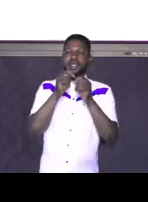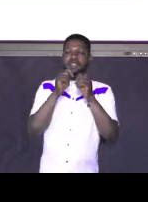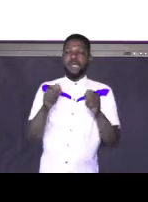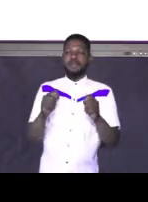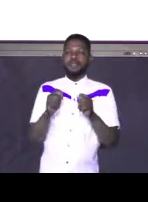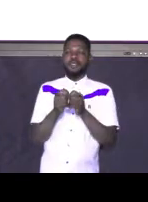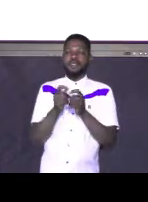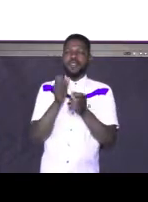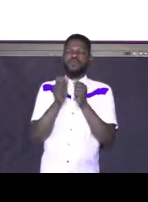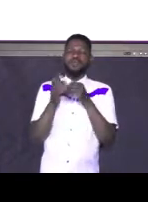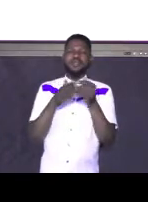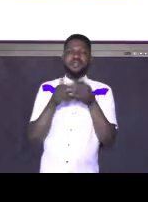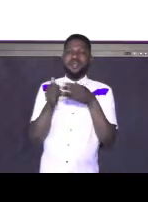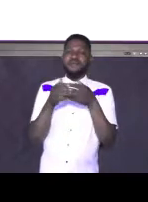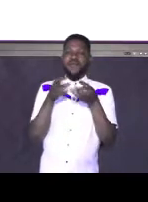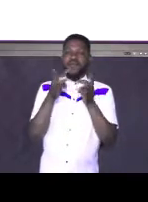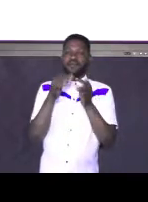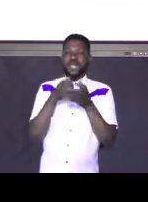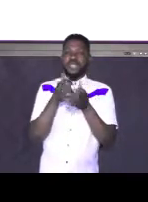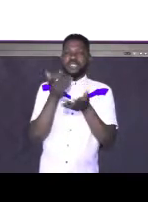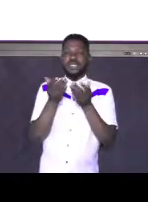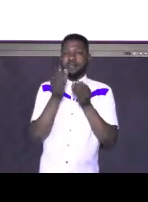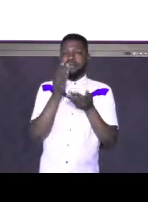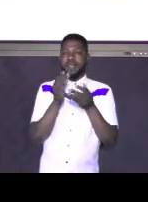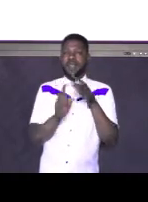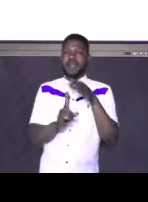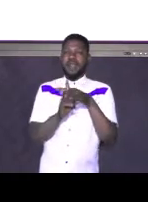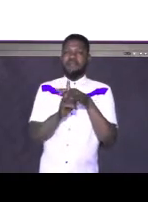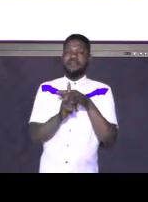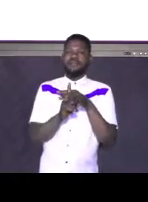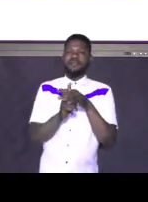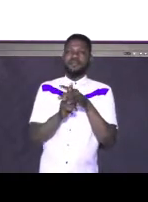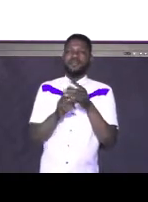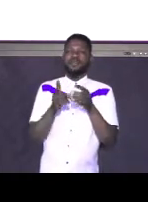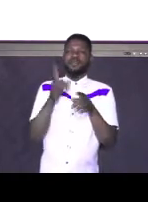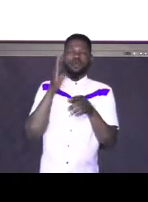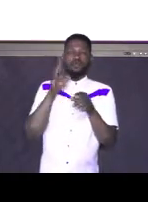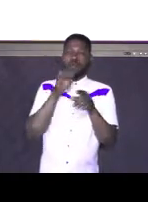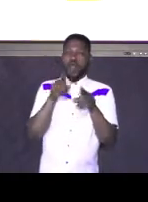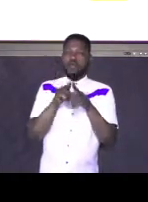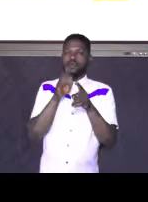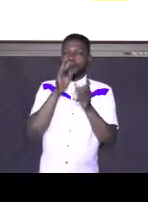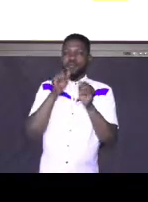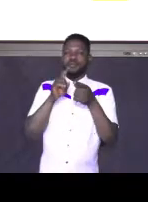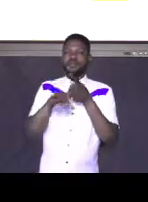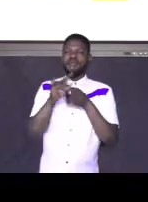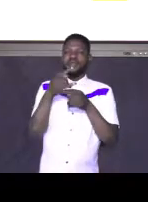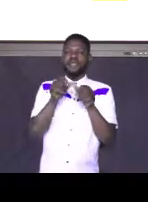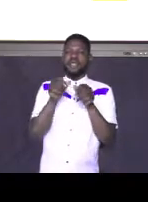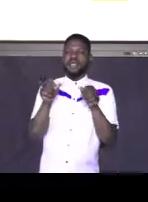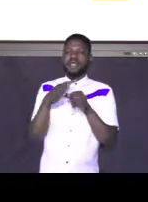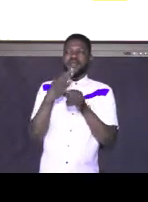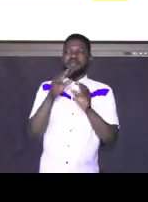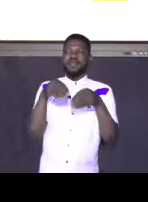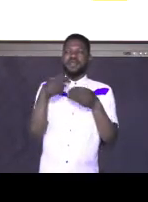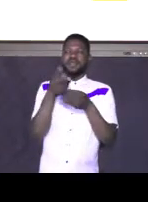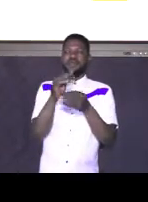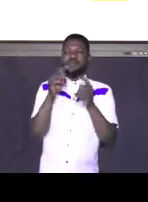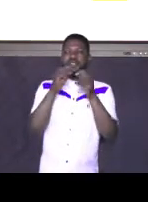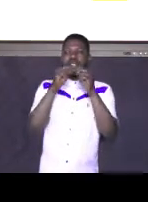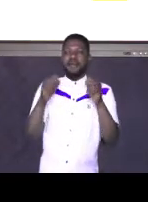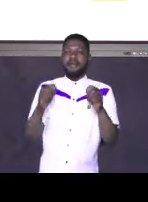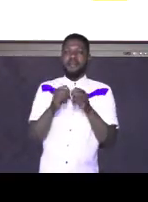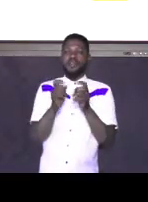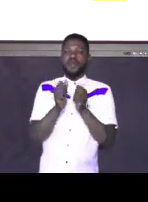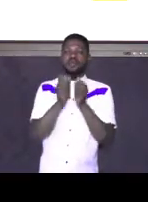of a trapezoid, whichever way it may have been rotated. You should also be able to find the area of given